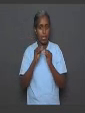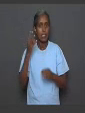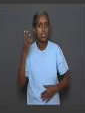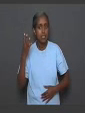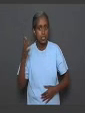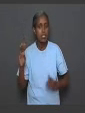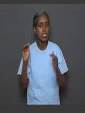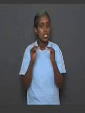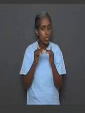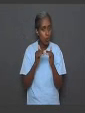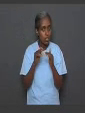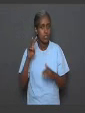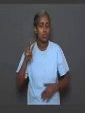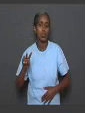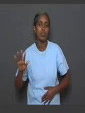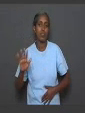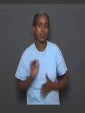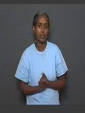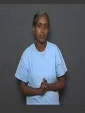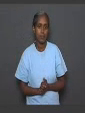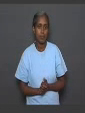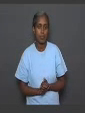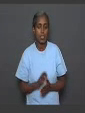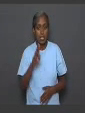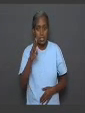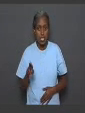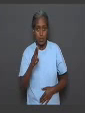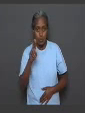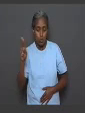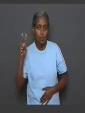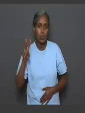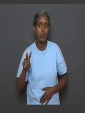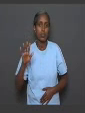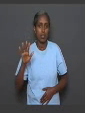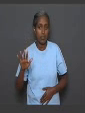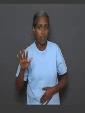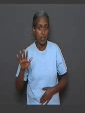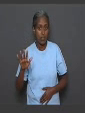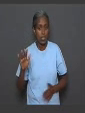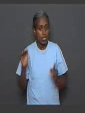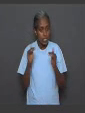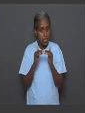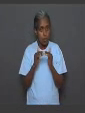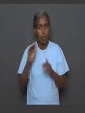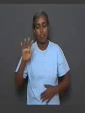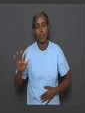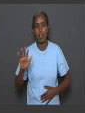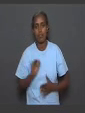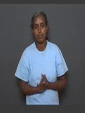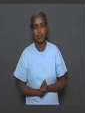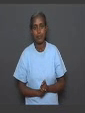9 plus 16 equals 25. The square root of 25